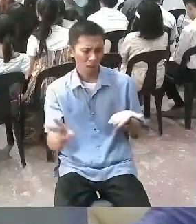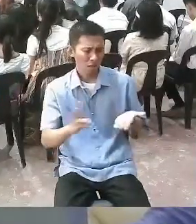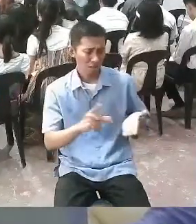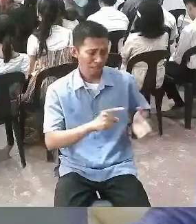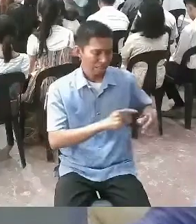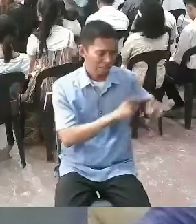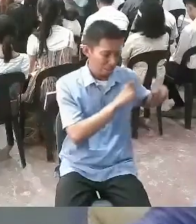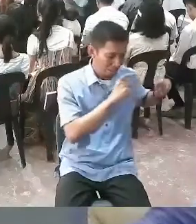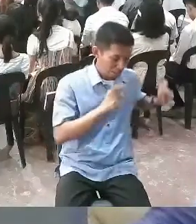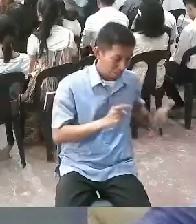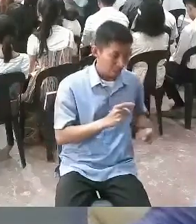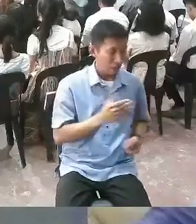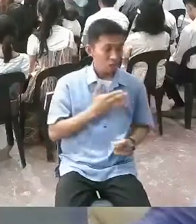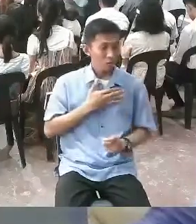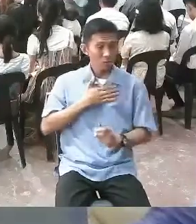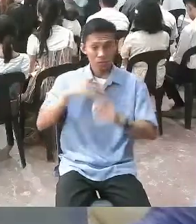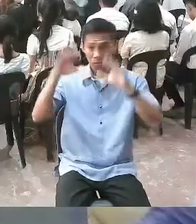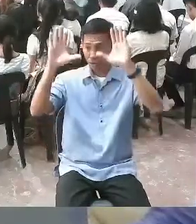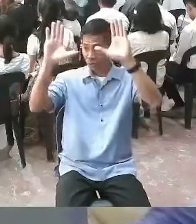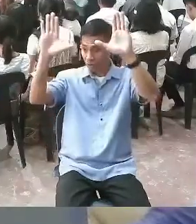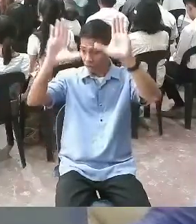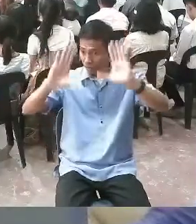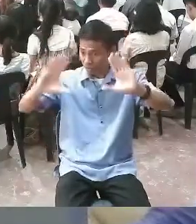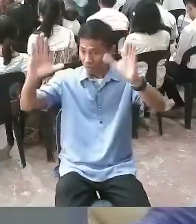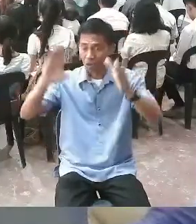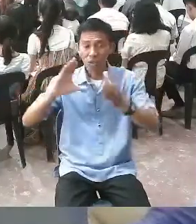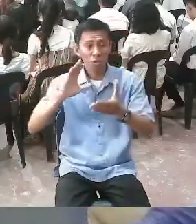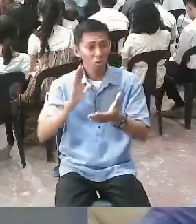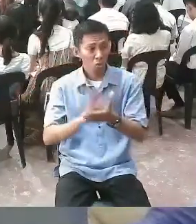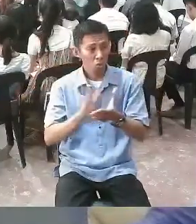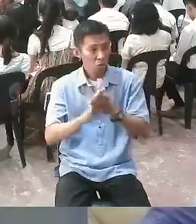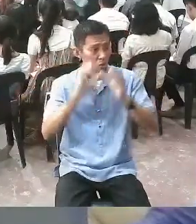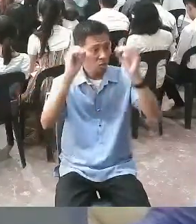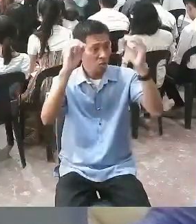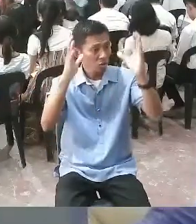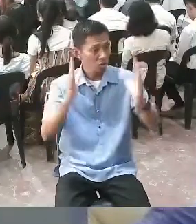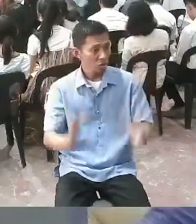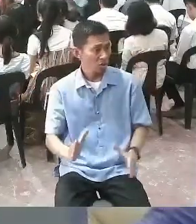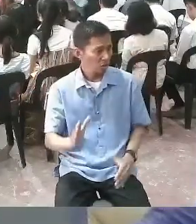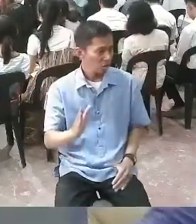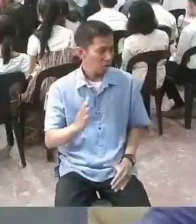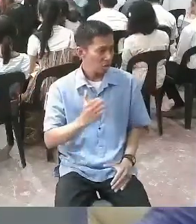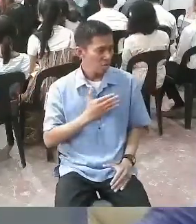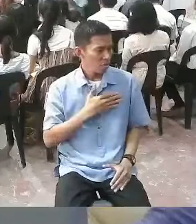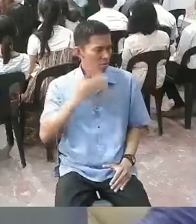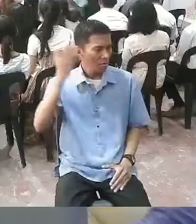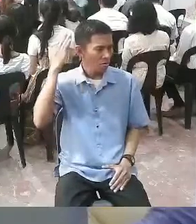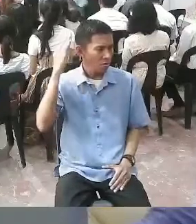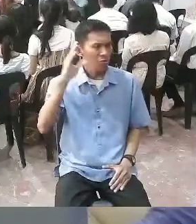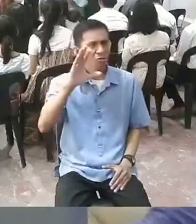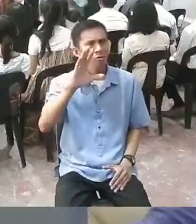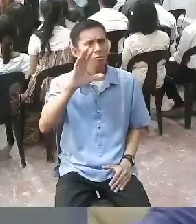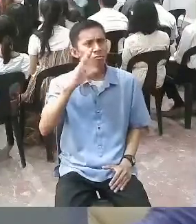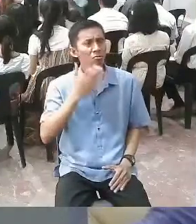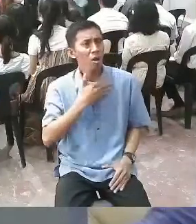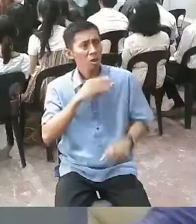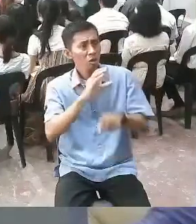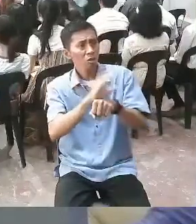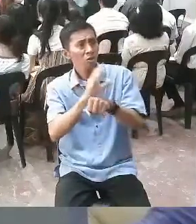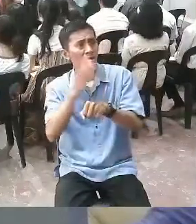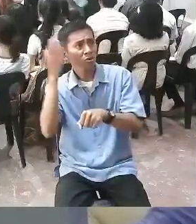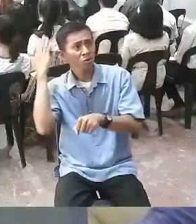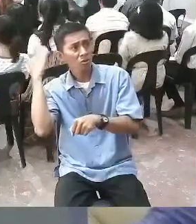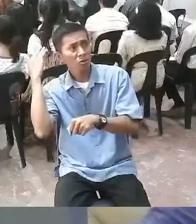My Sunday school teacher, when I was in the fifth grade Sunday school class at my church, at the